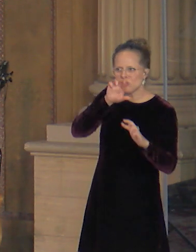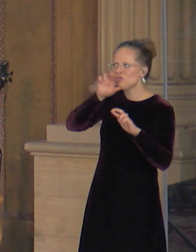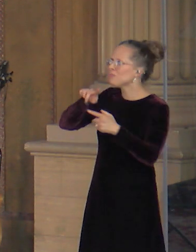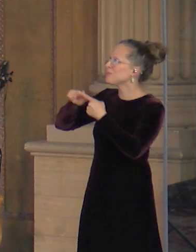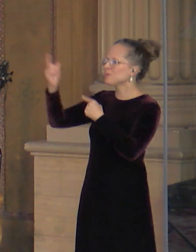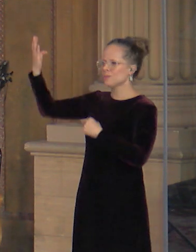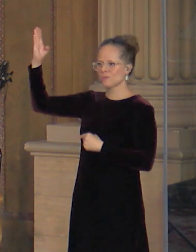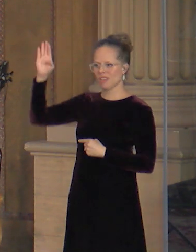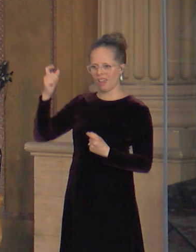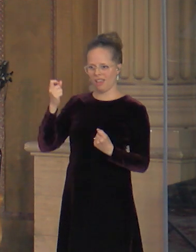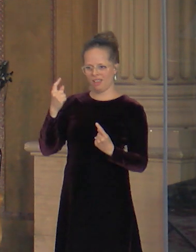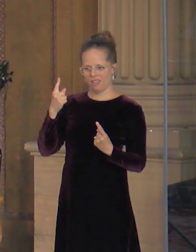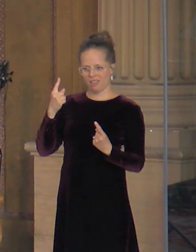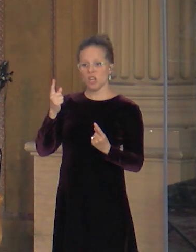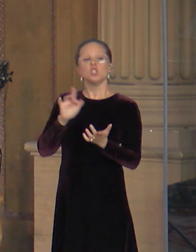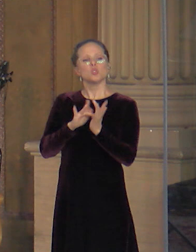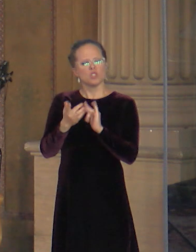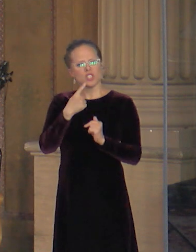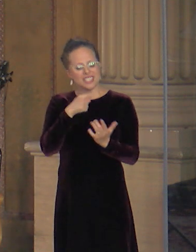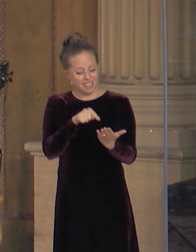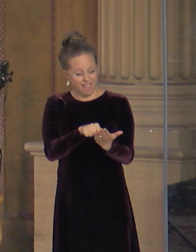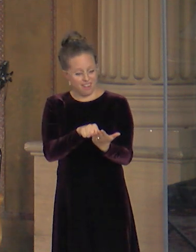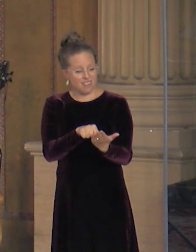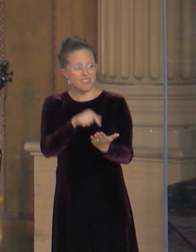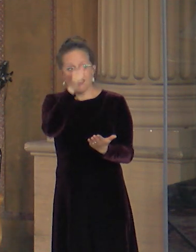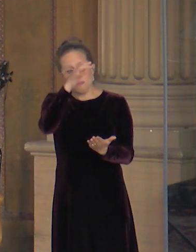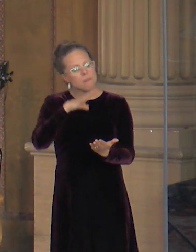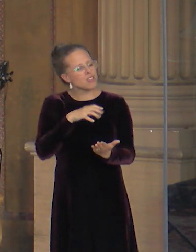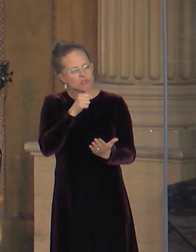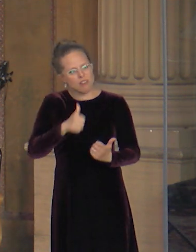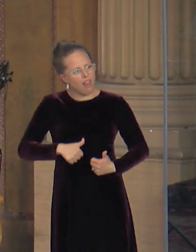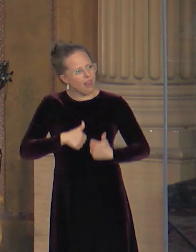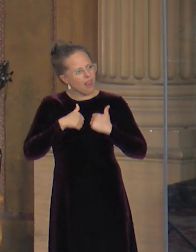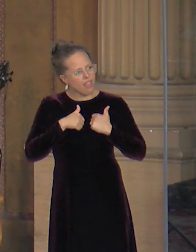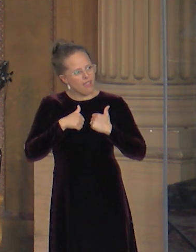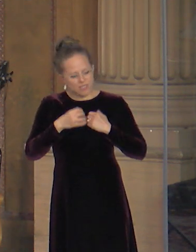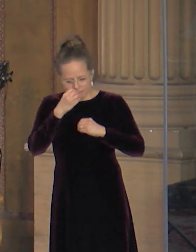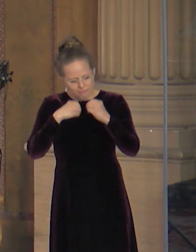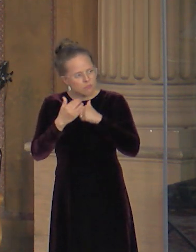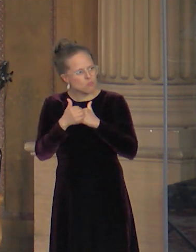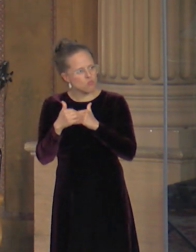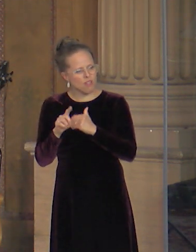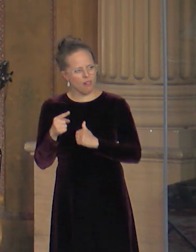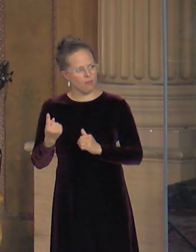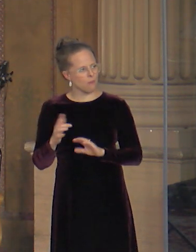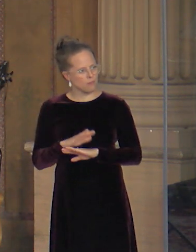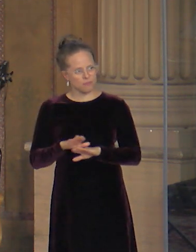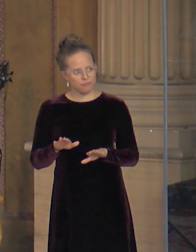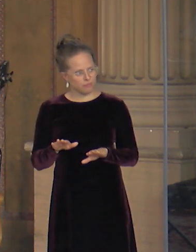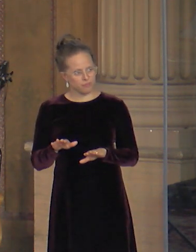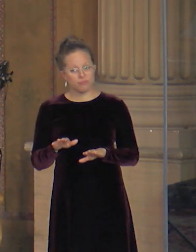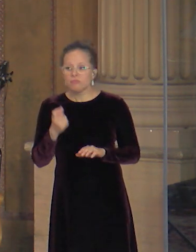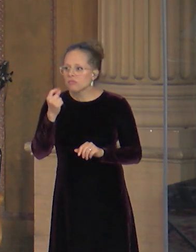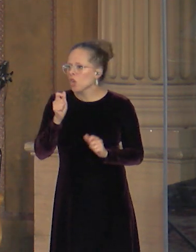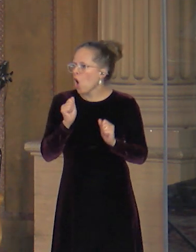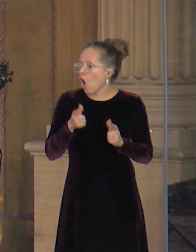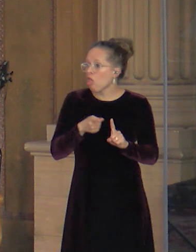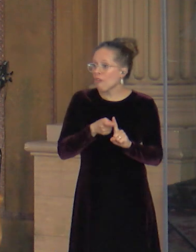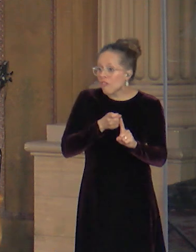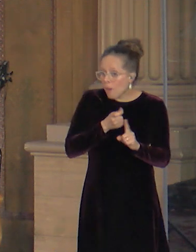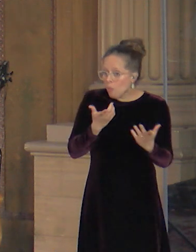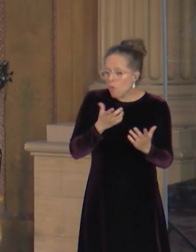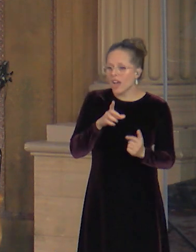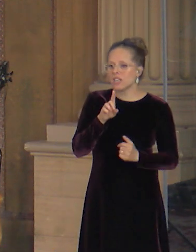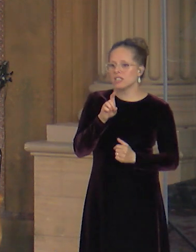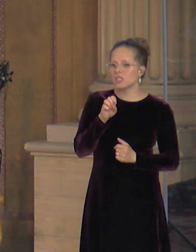so Jesus quotes the scripture that says man shall not live by bread alone and again all these scriptures that he quotes are from Deuteronomy chapter